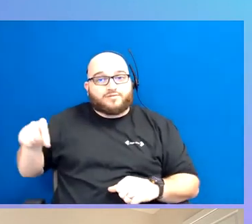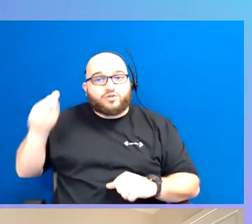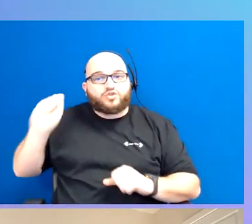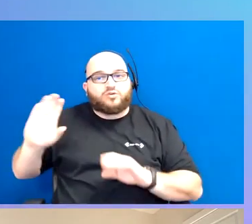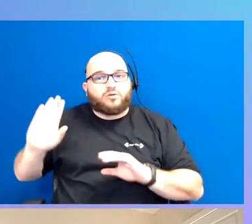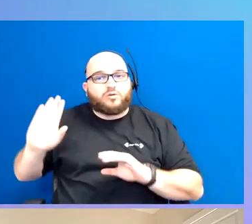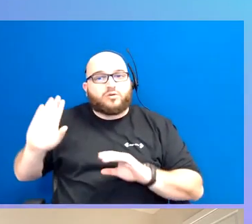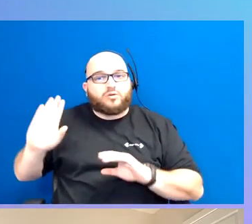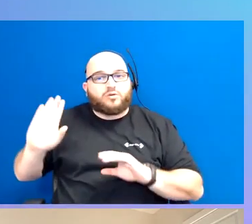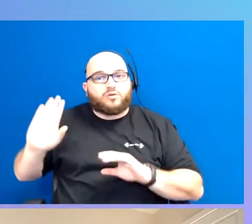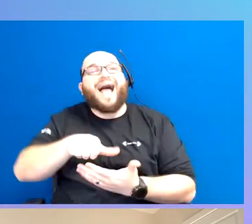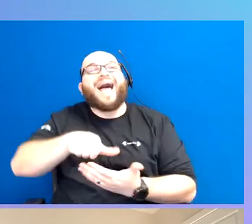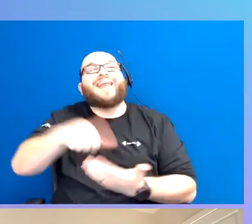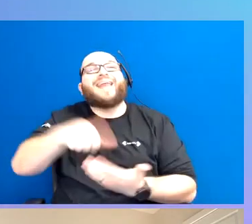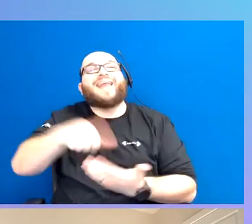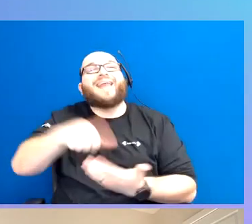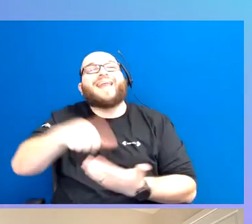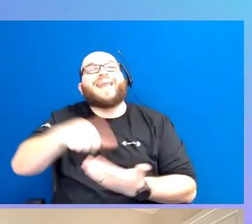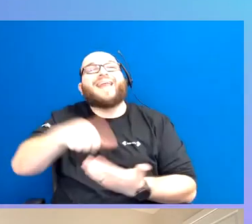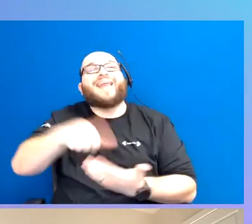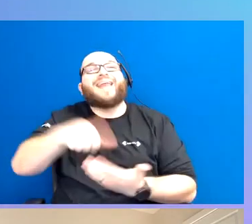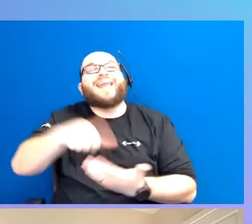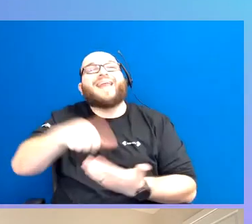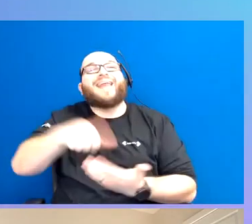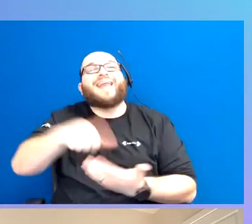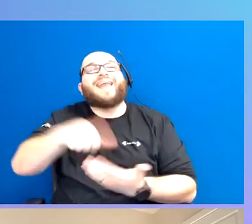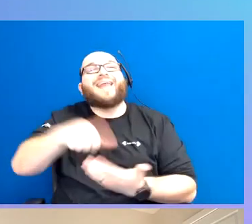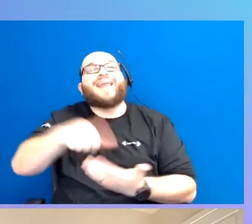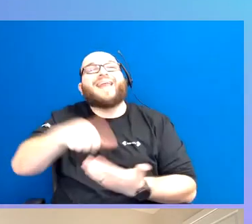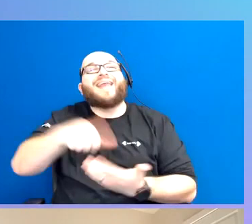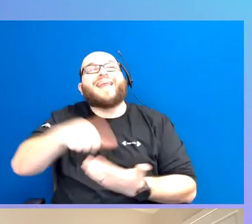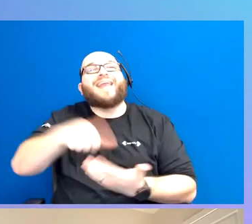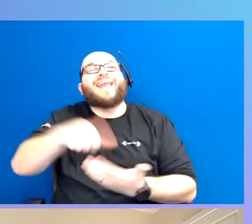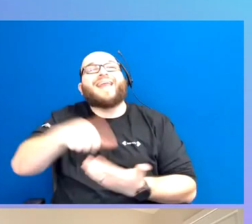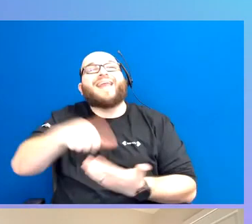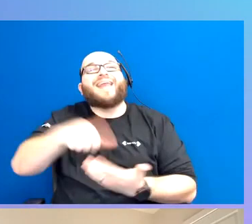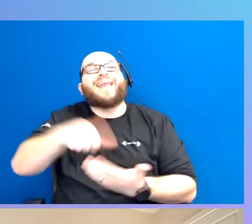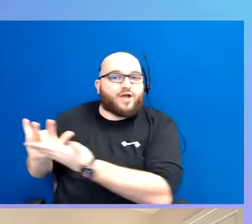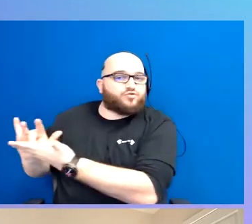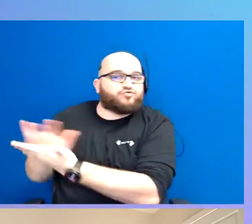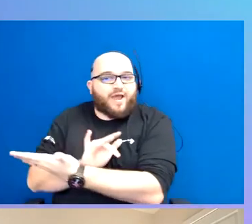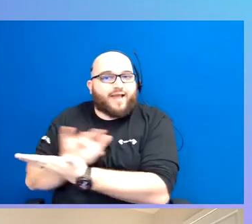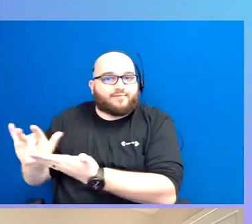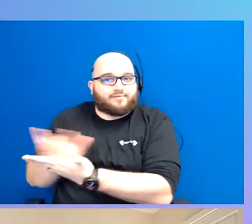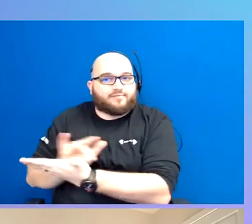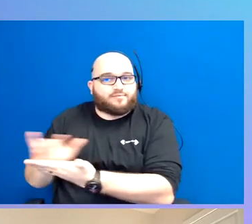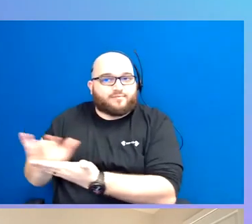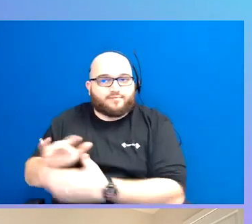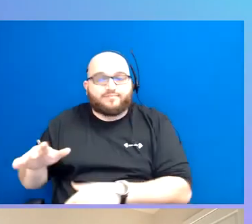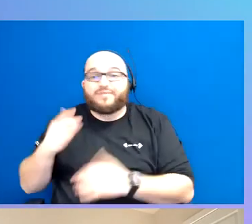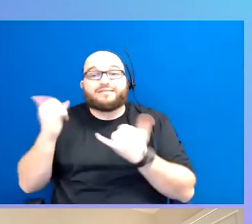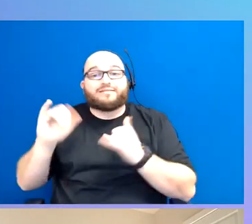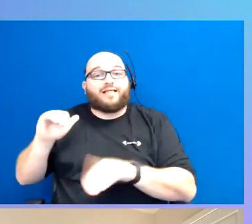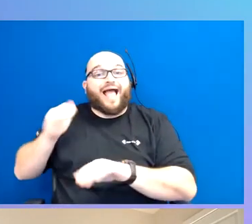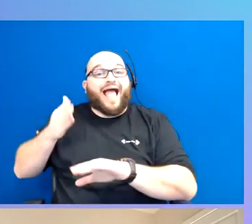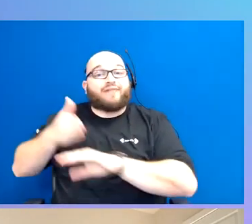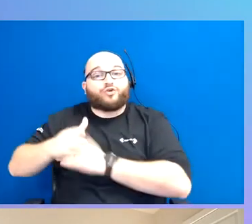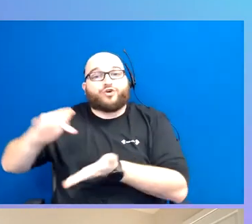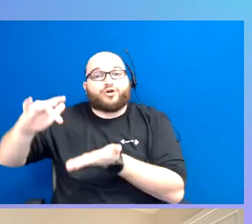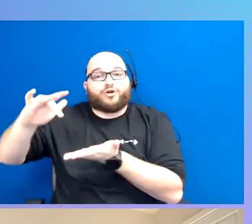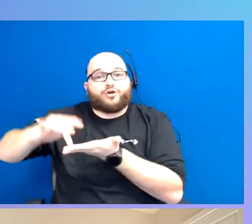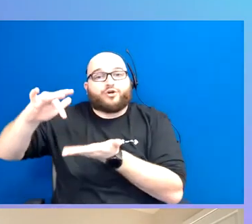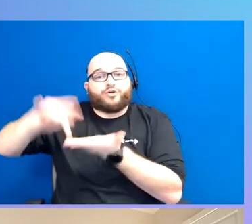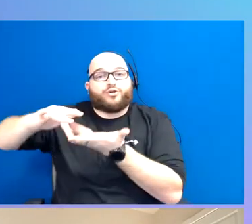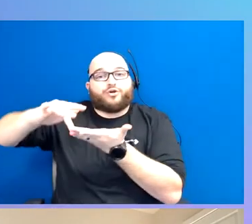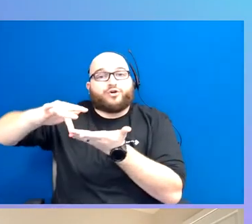another mechanism to mimic the dragging movement, right? I mean, still after double tapping, like we saw in